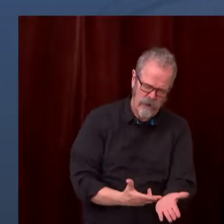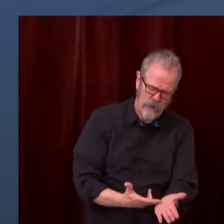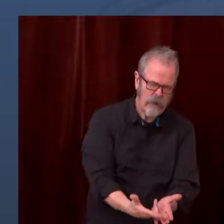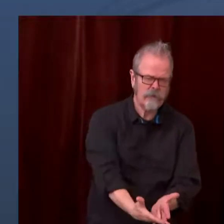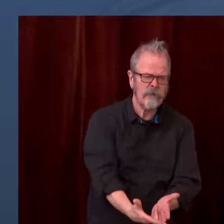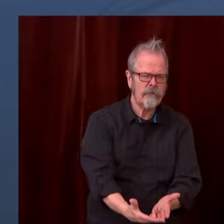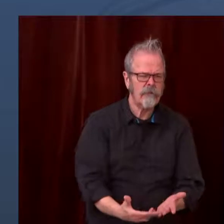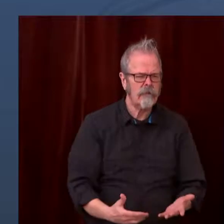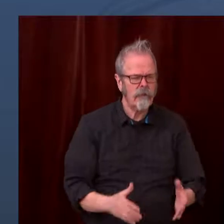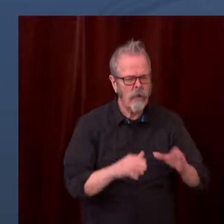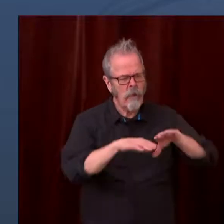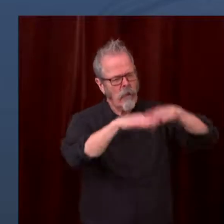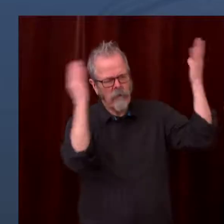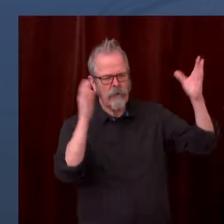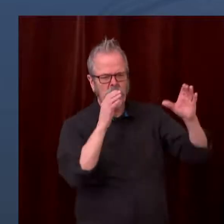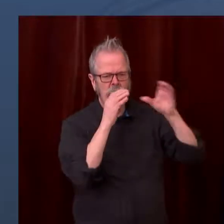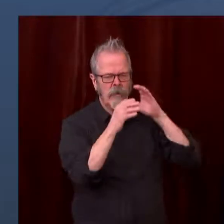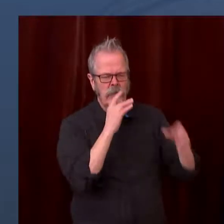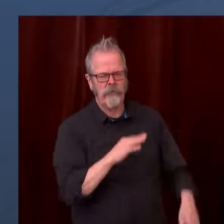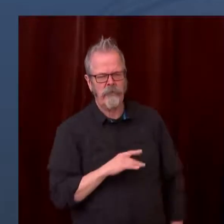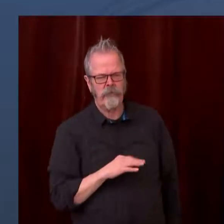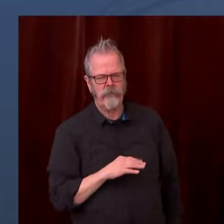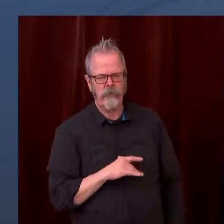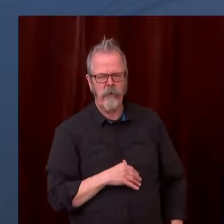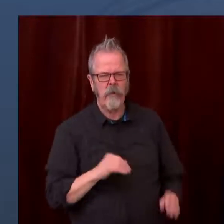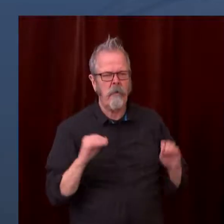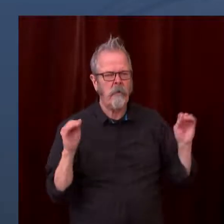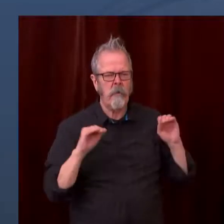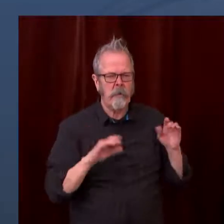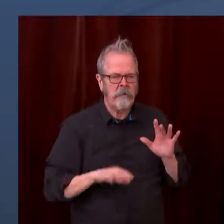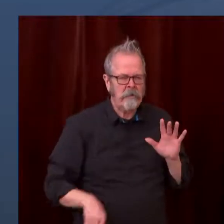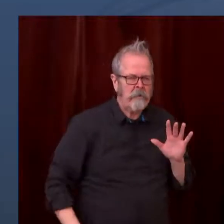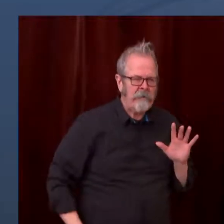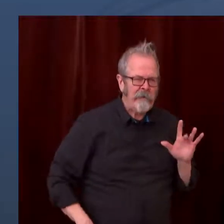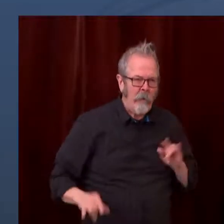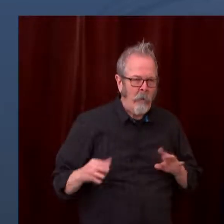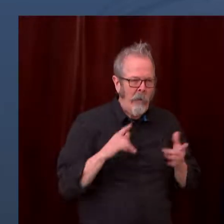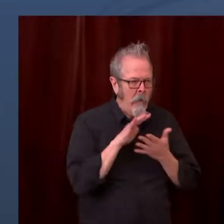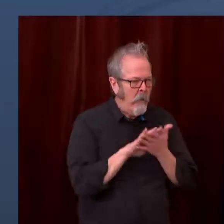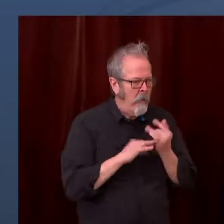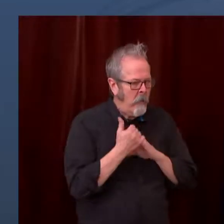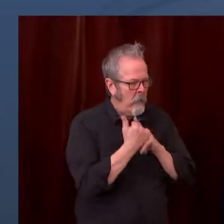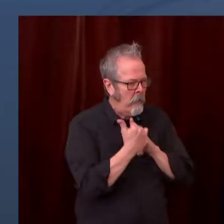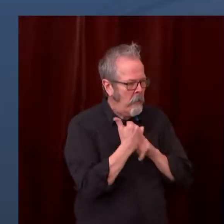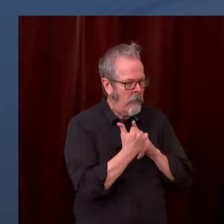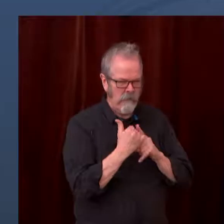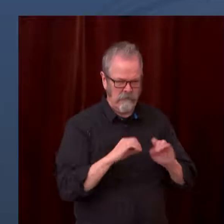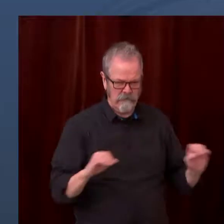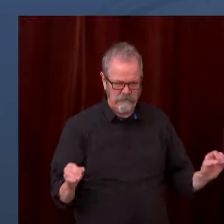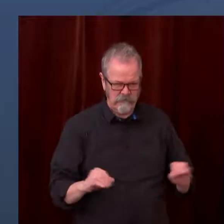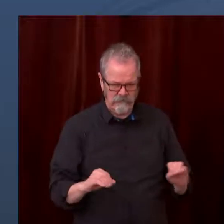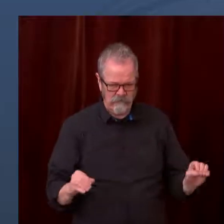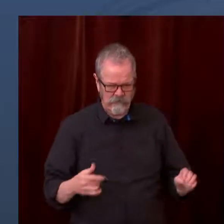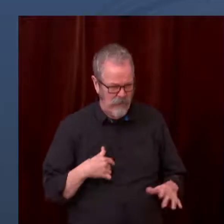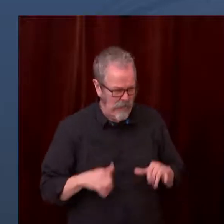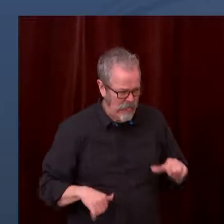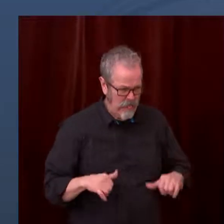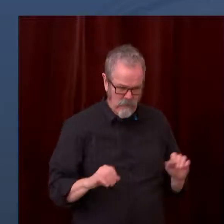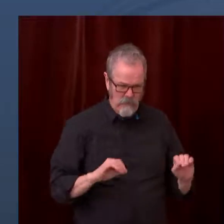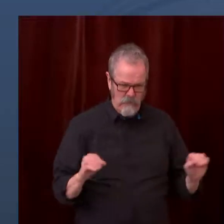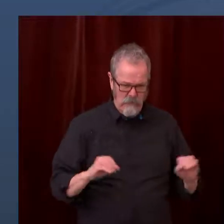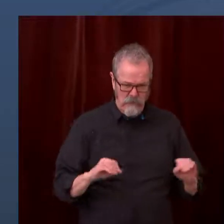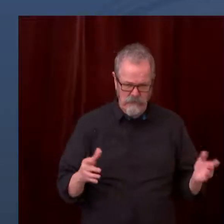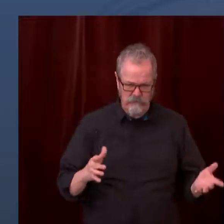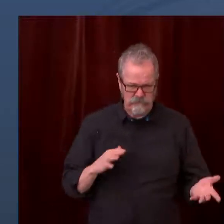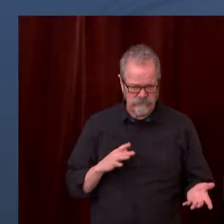reason they've given us to doubt this particular supply chain. So I feel pretty good about these dates. And I'm